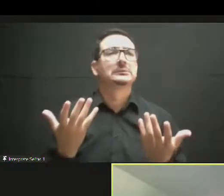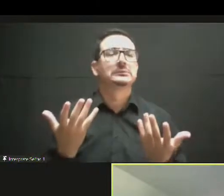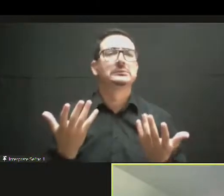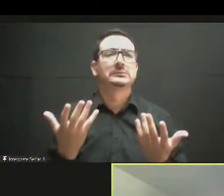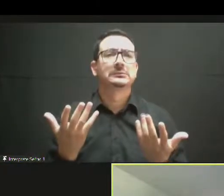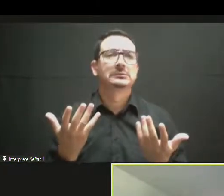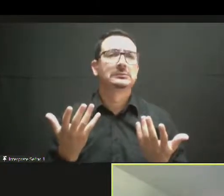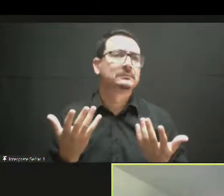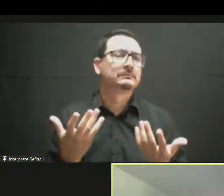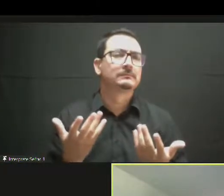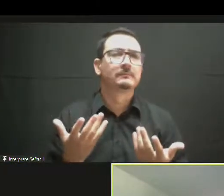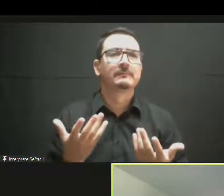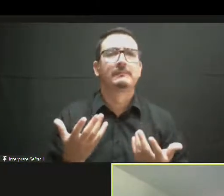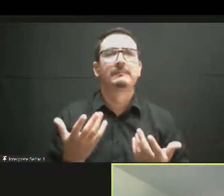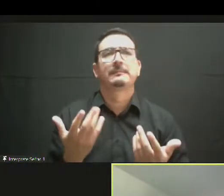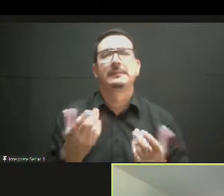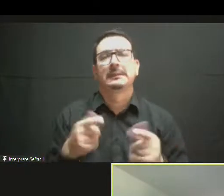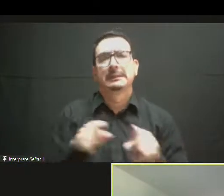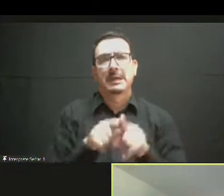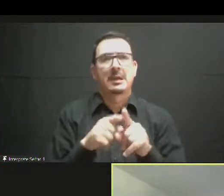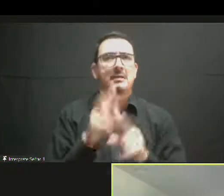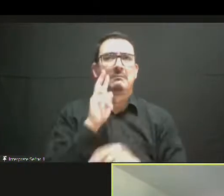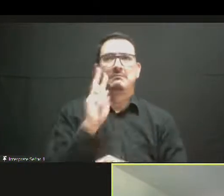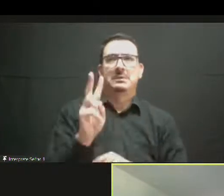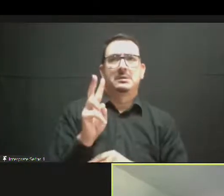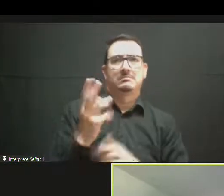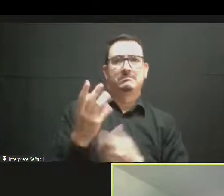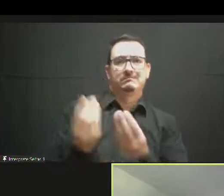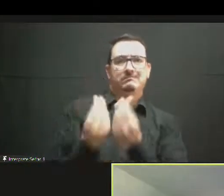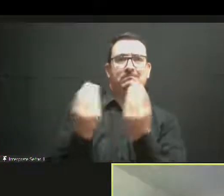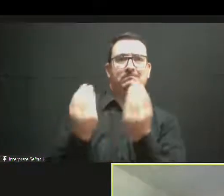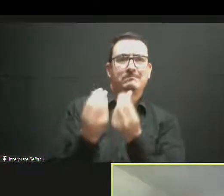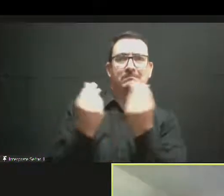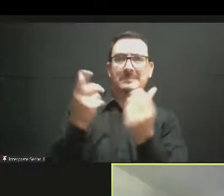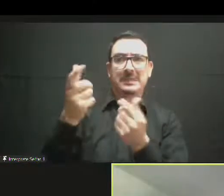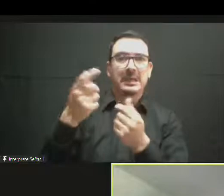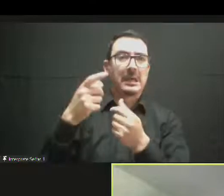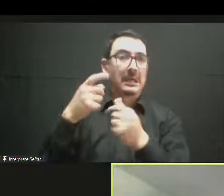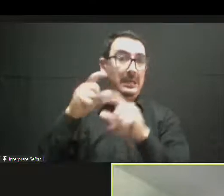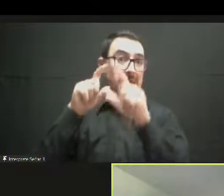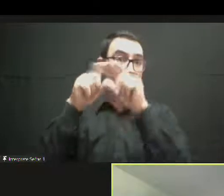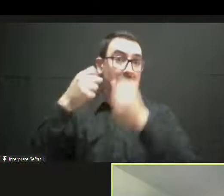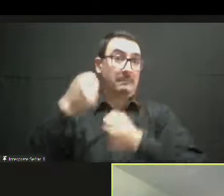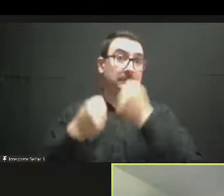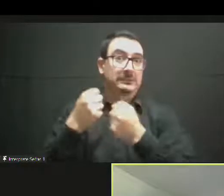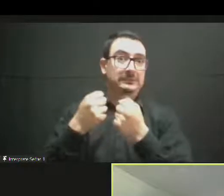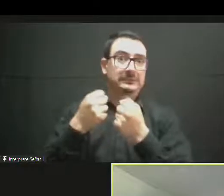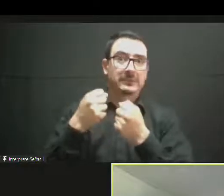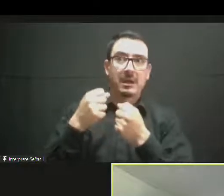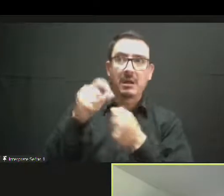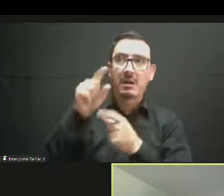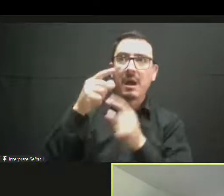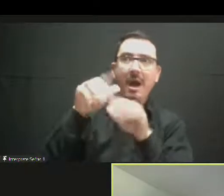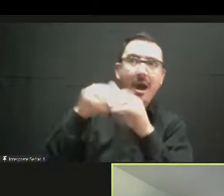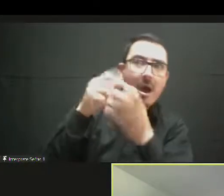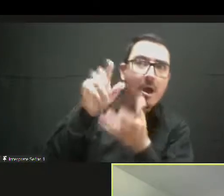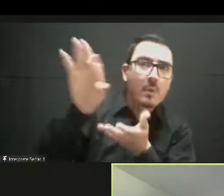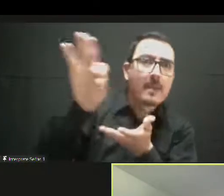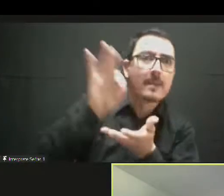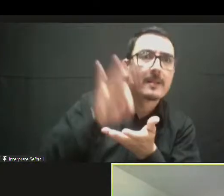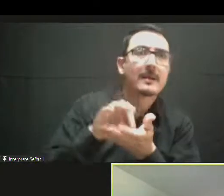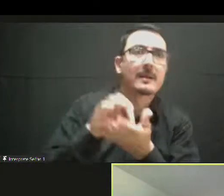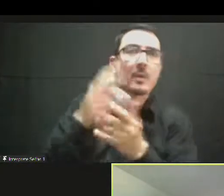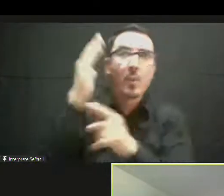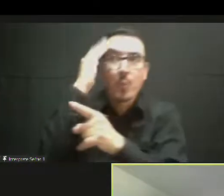companies are expecting to find new talent in market with these new skills and actually transform the talent they already have